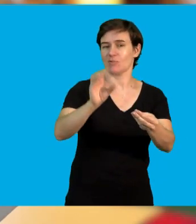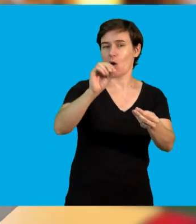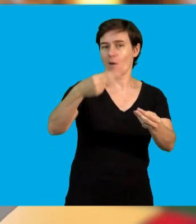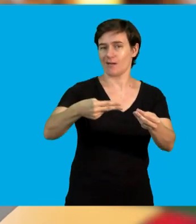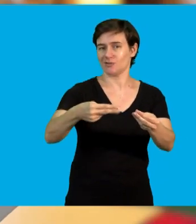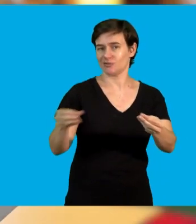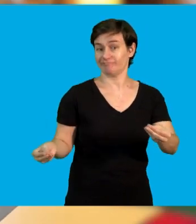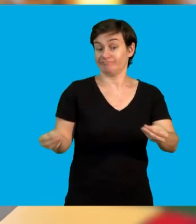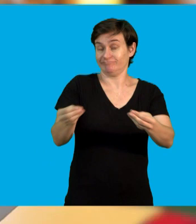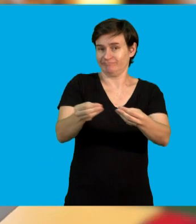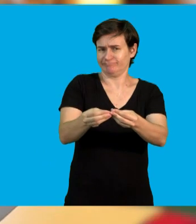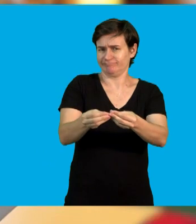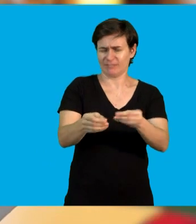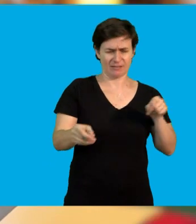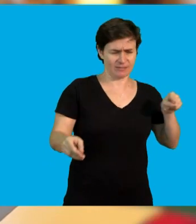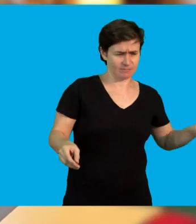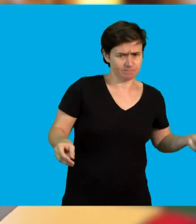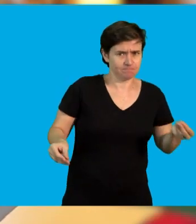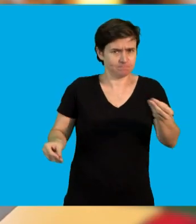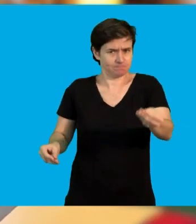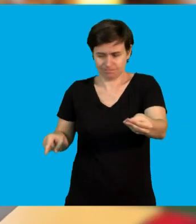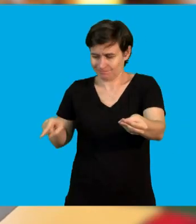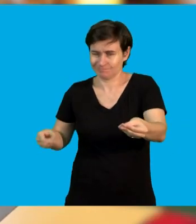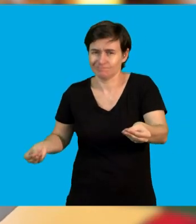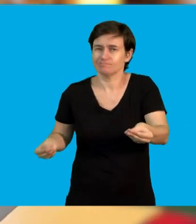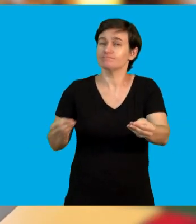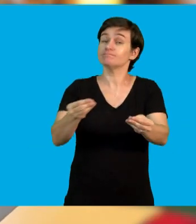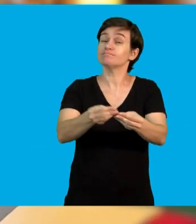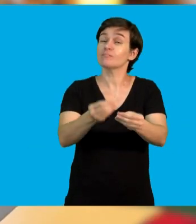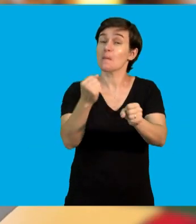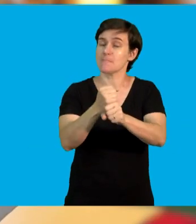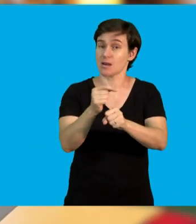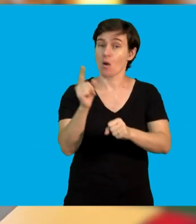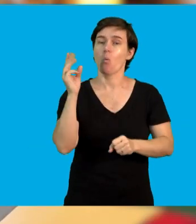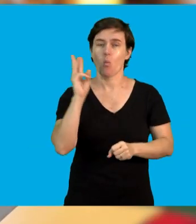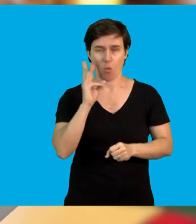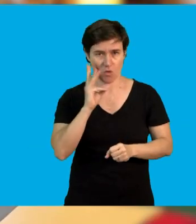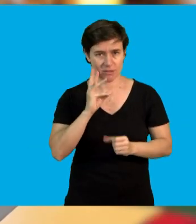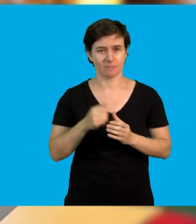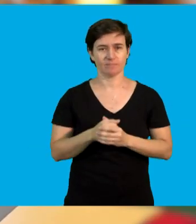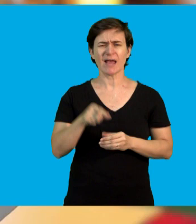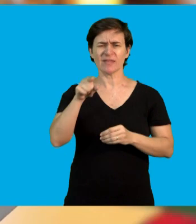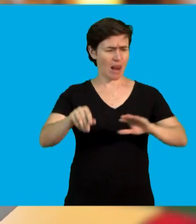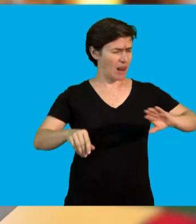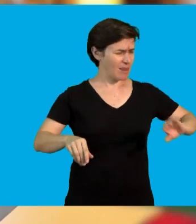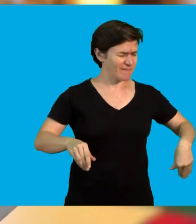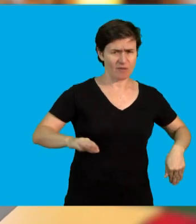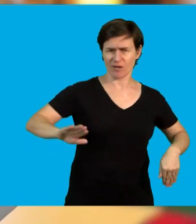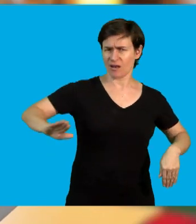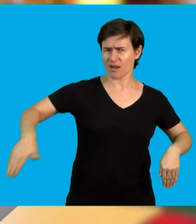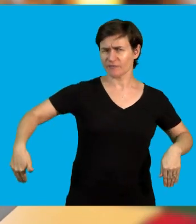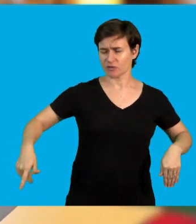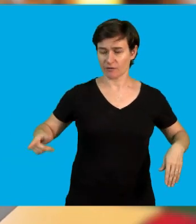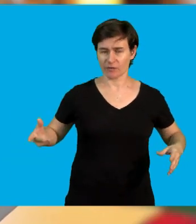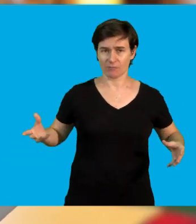the hydroxide. Now, when those two donated substances combine and react together, they are going to form water. Then the remainder is